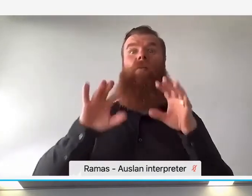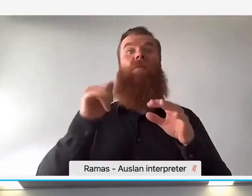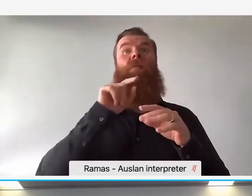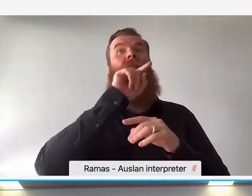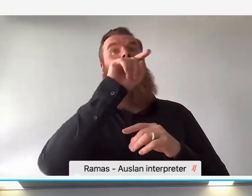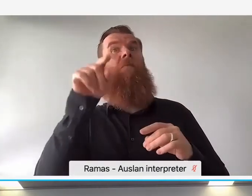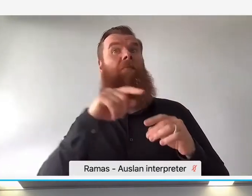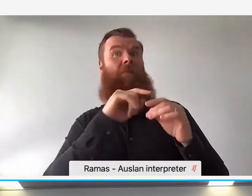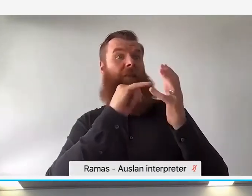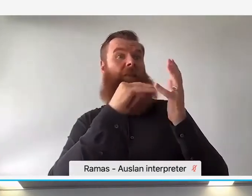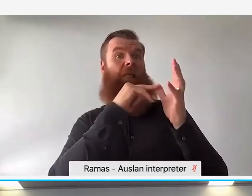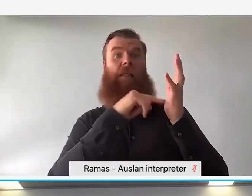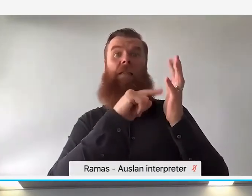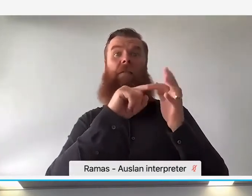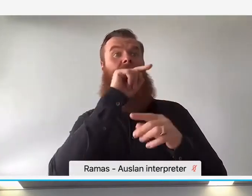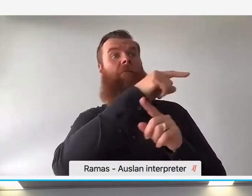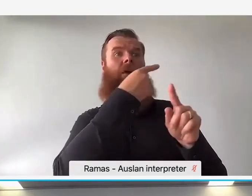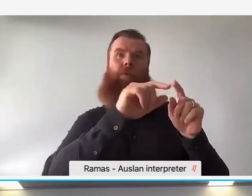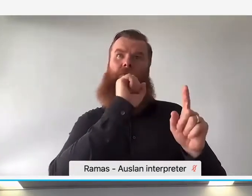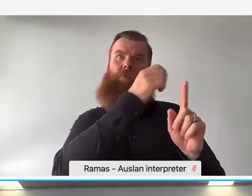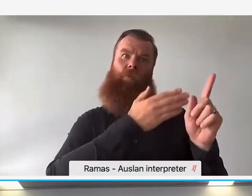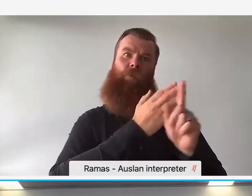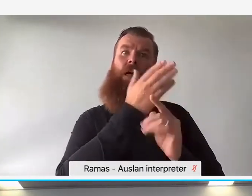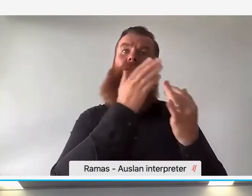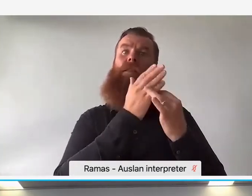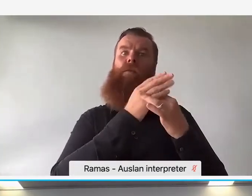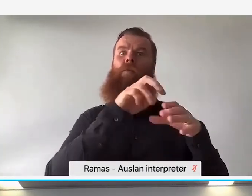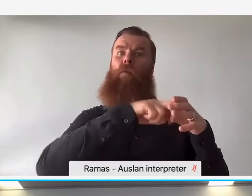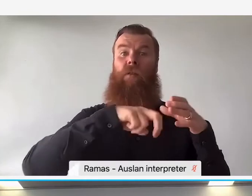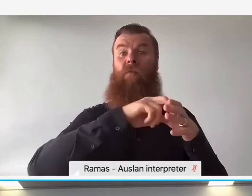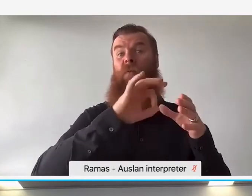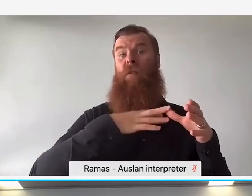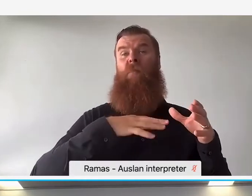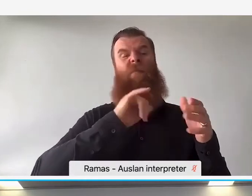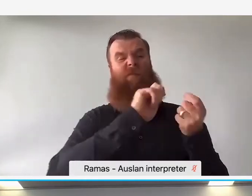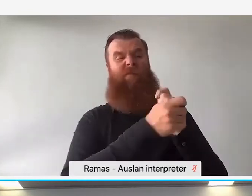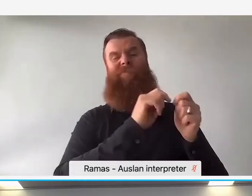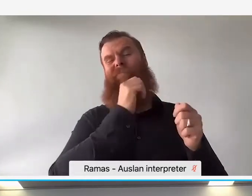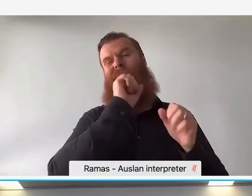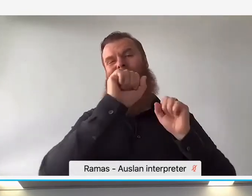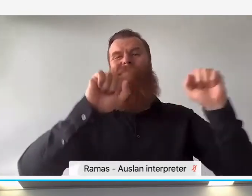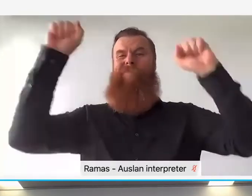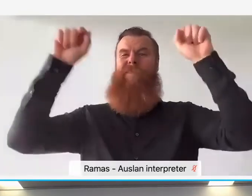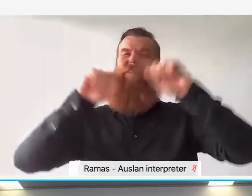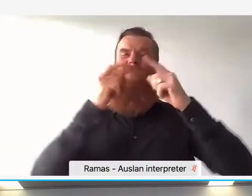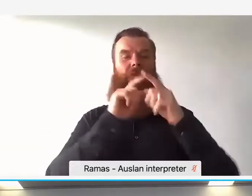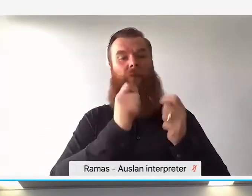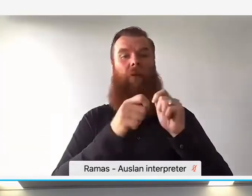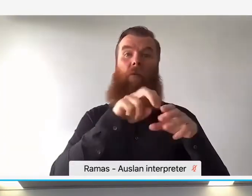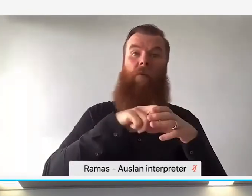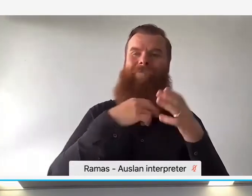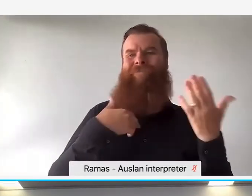quarantine, but let's just say this is changing very regularly at the moment. So I'm not going to focus too much on that